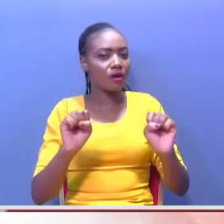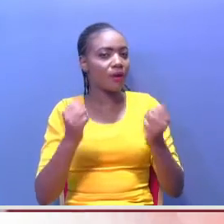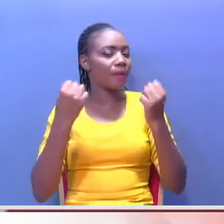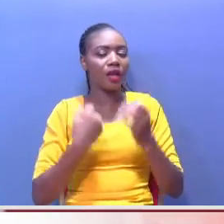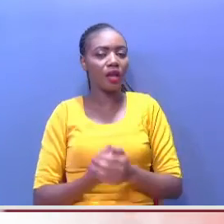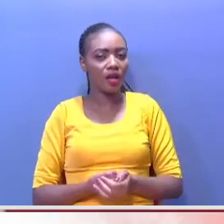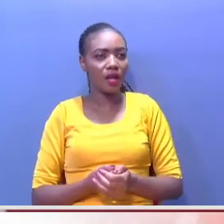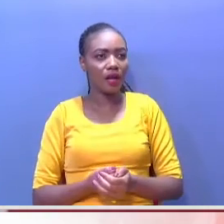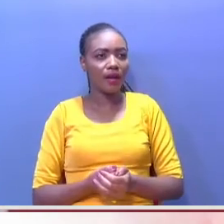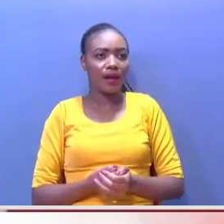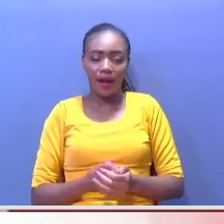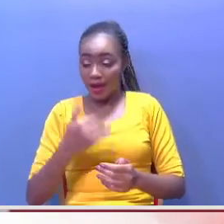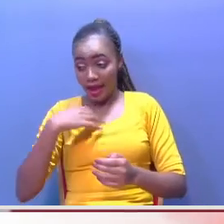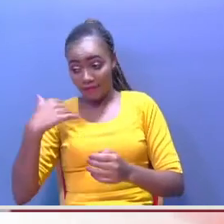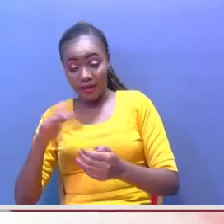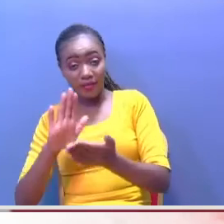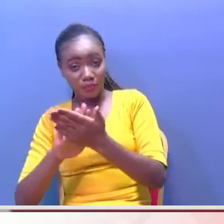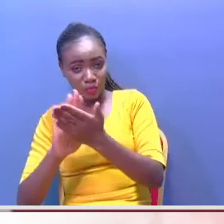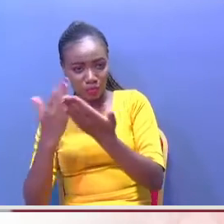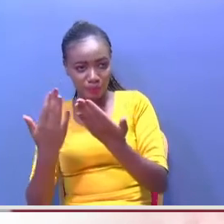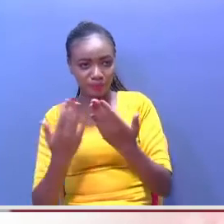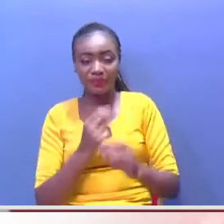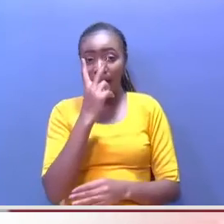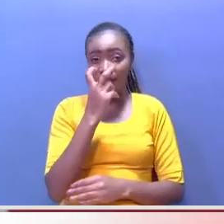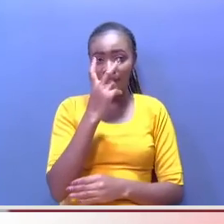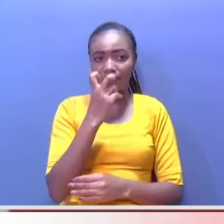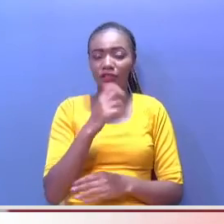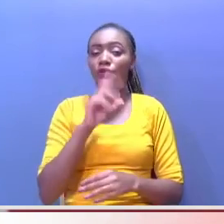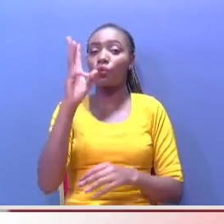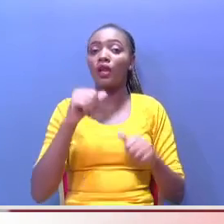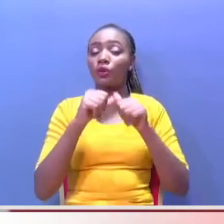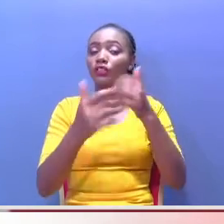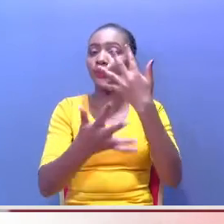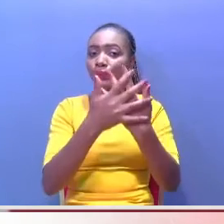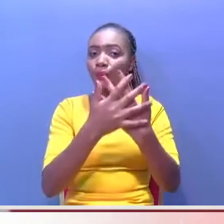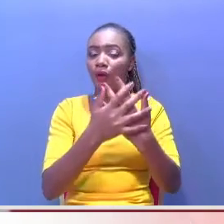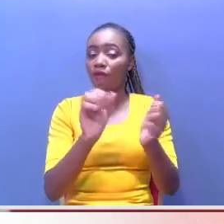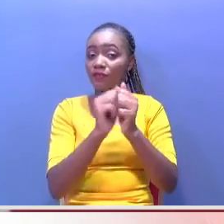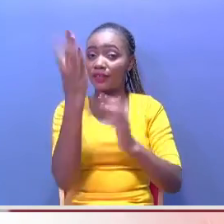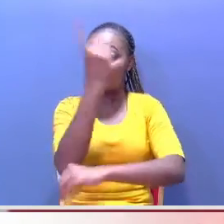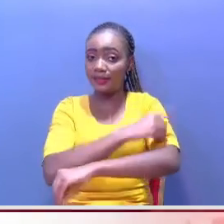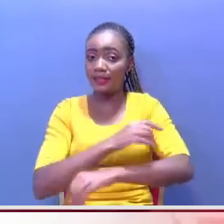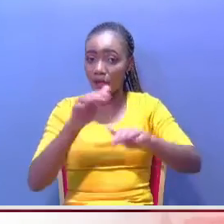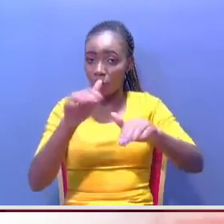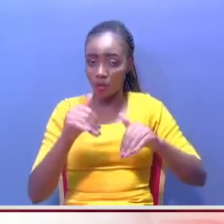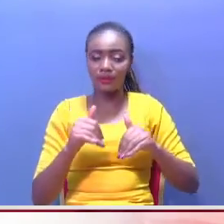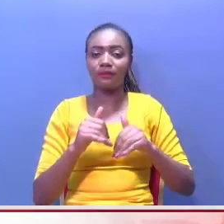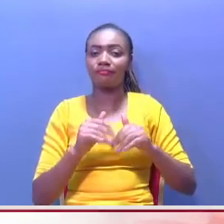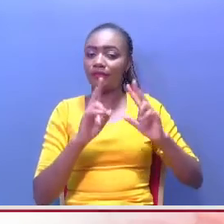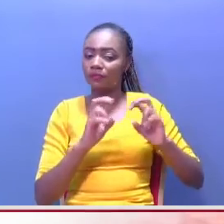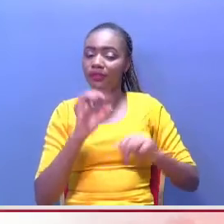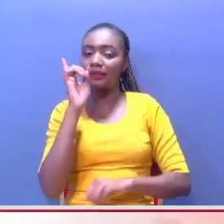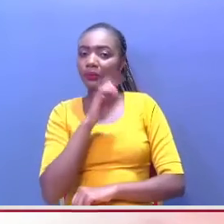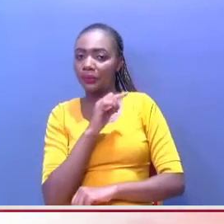the application. The suspects will be retained in custody for 10 days pending conclusion of investigation. Further